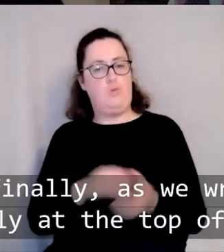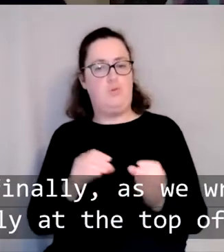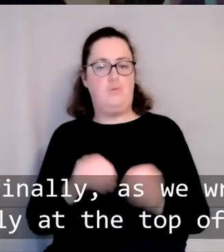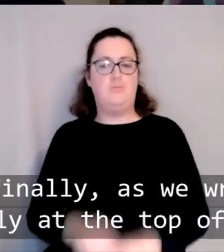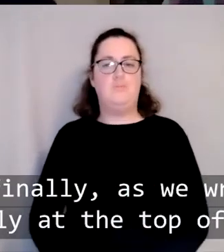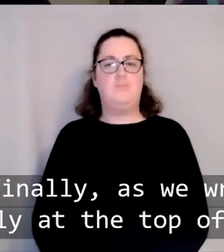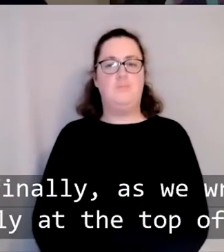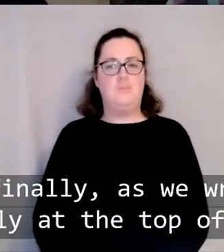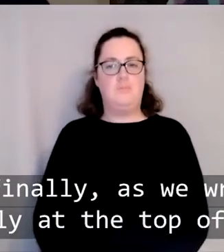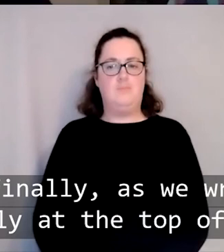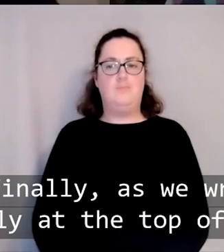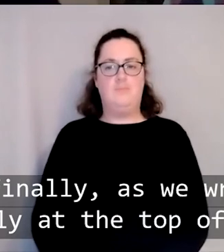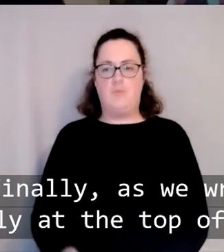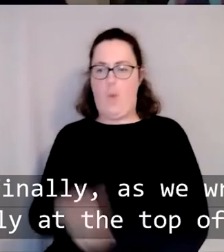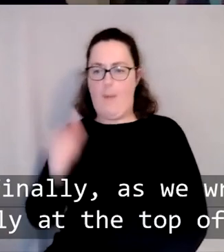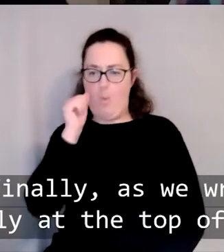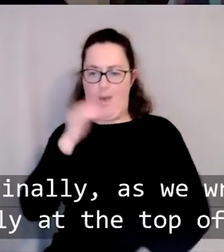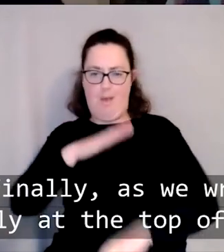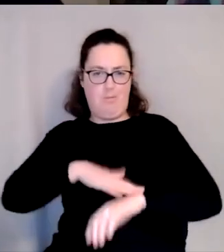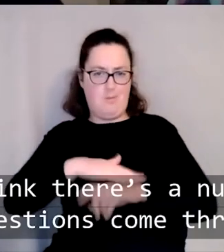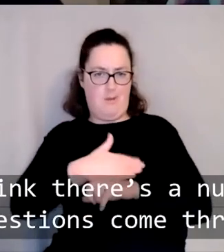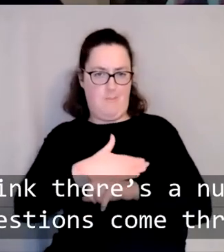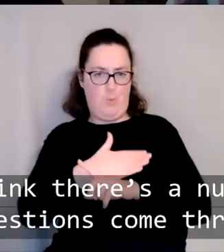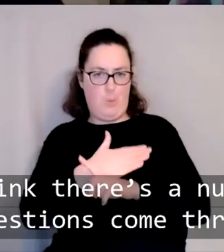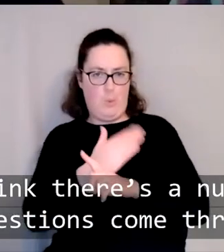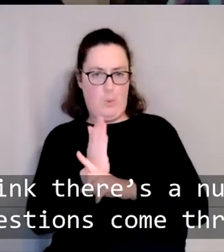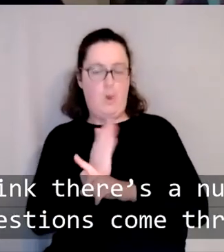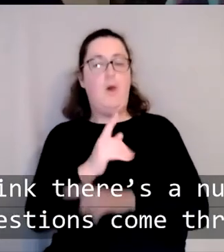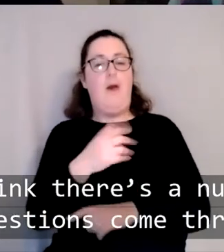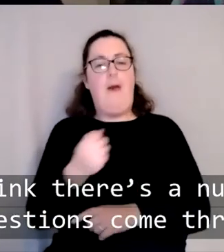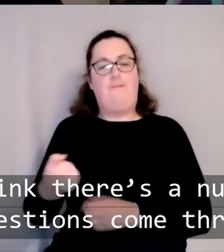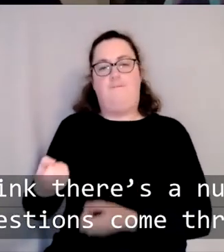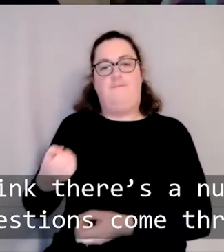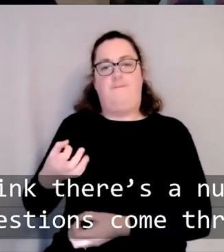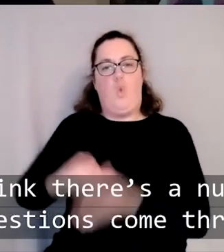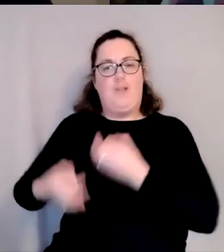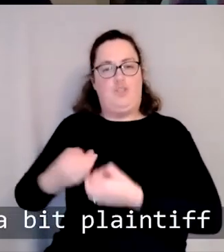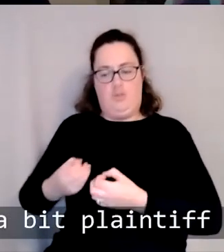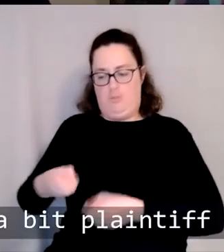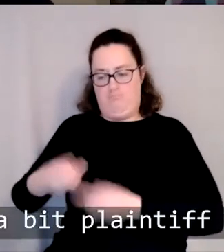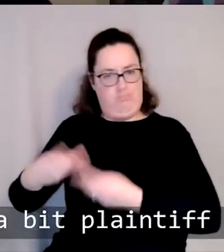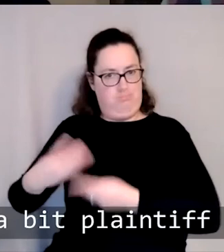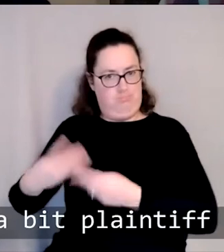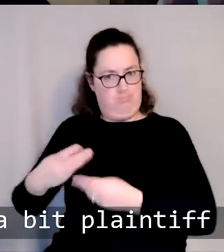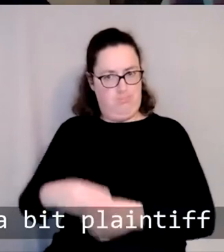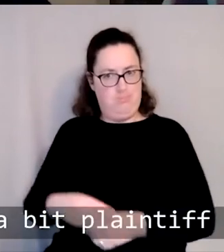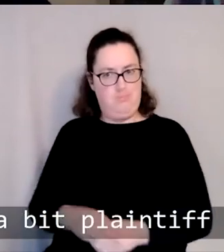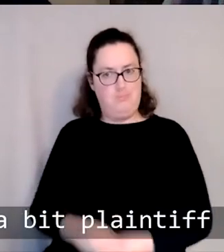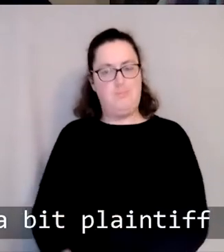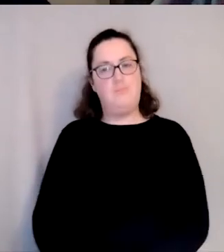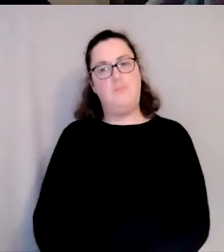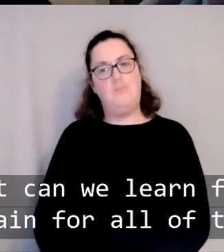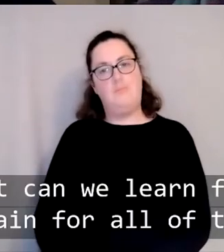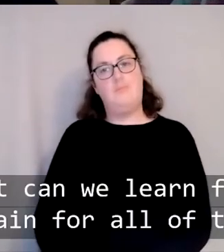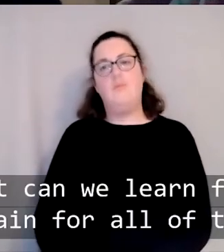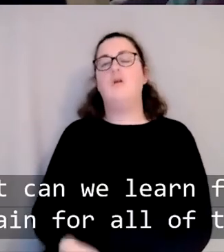as we kind of wrap up, it's nearly at the top of the hour, but I think there's a number of questions come through, and they're a bit plaintive. It's like,